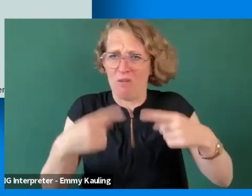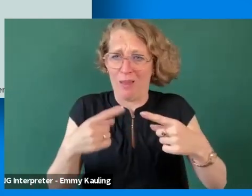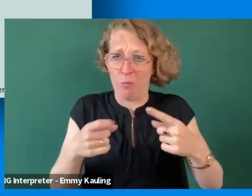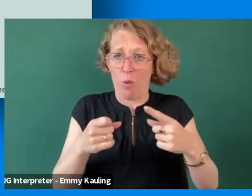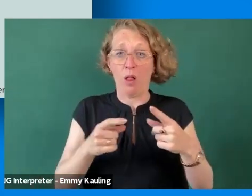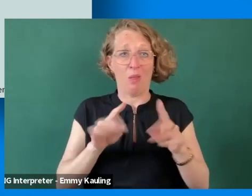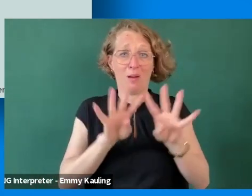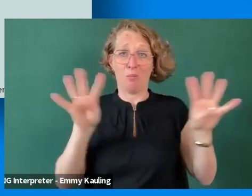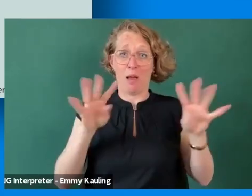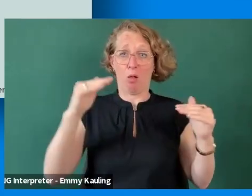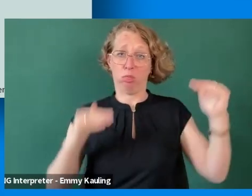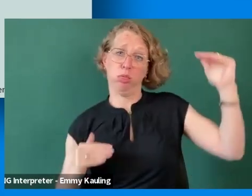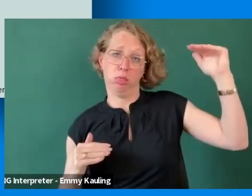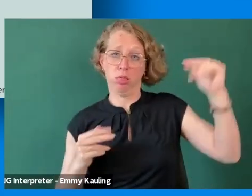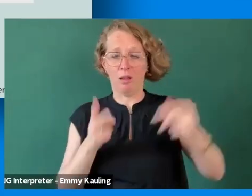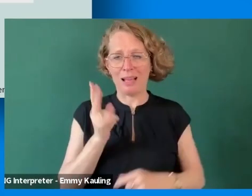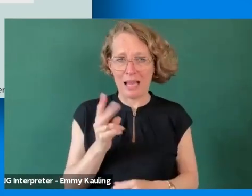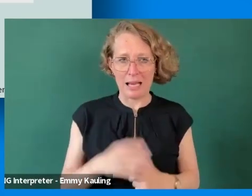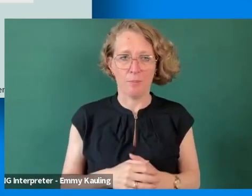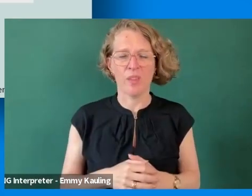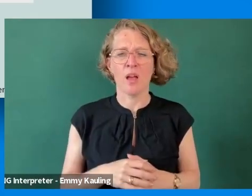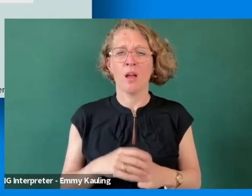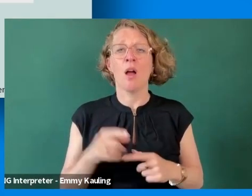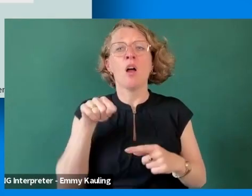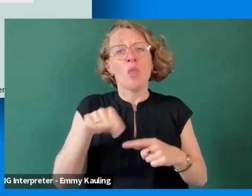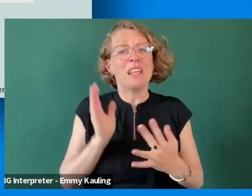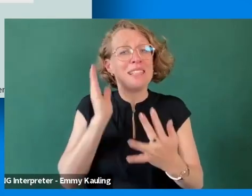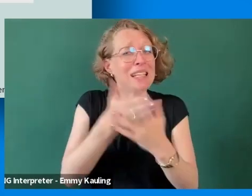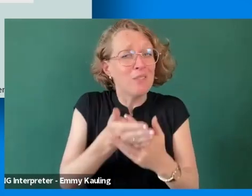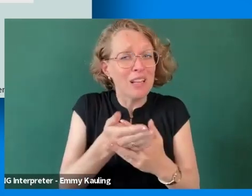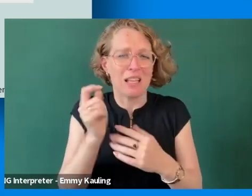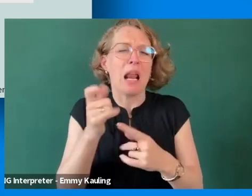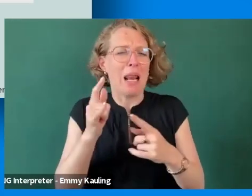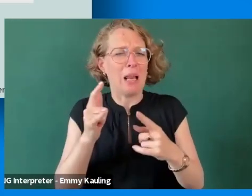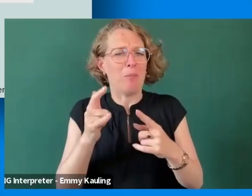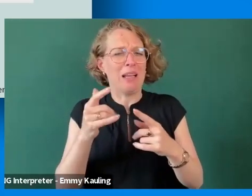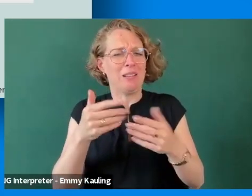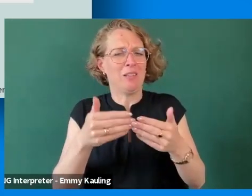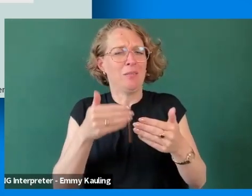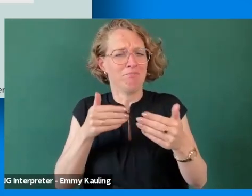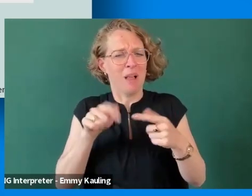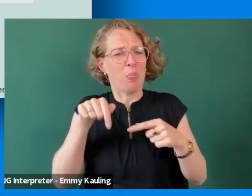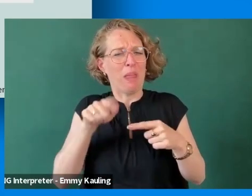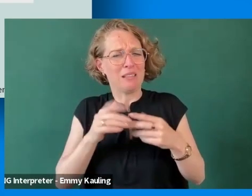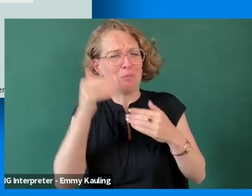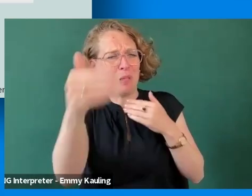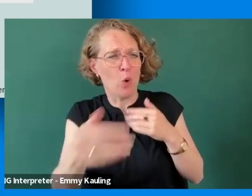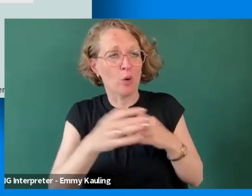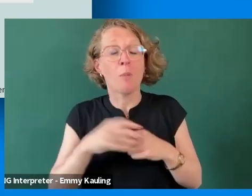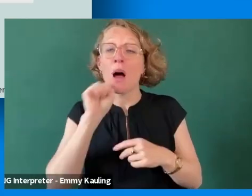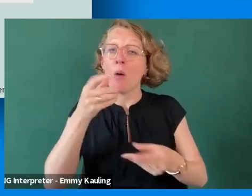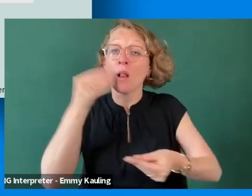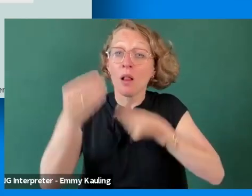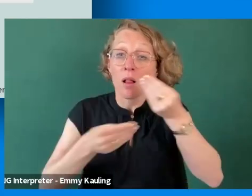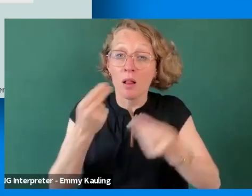is slightly going beyond this intervention. I'm gonna read out 2 quotes